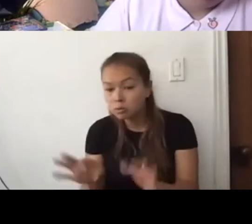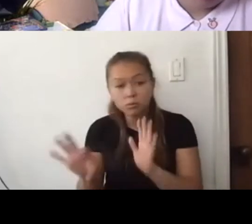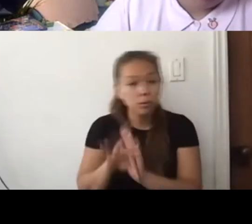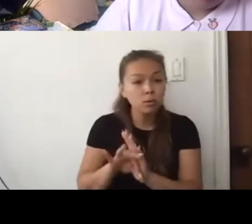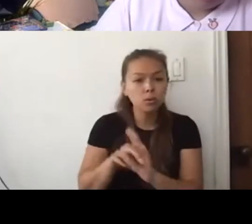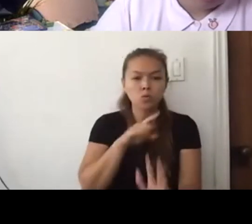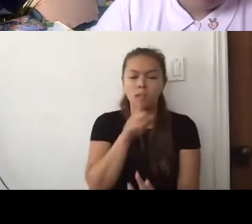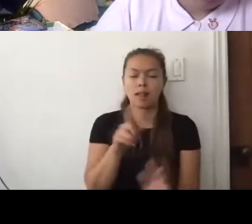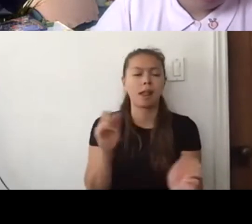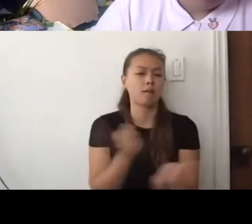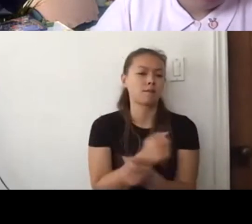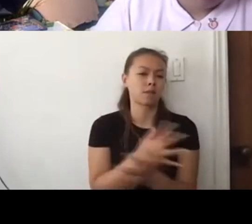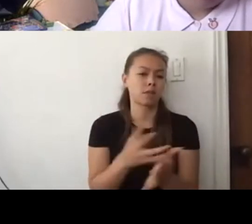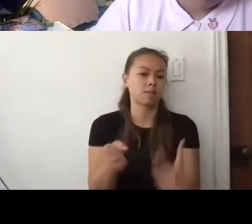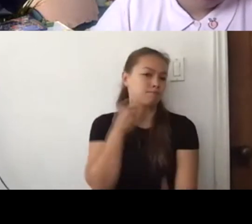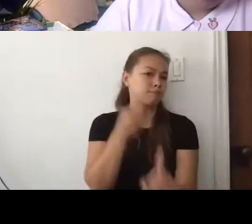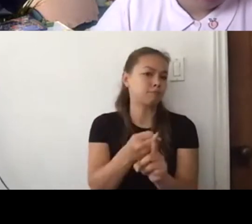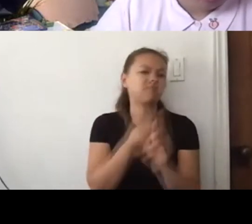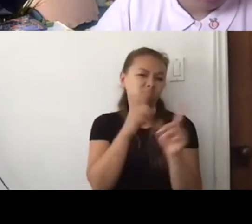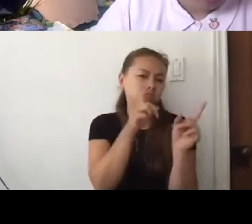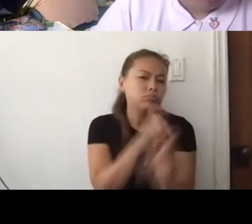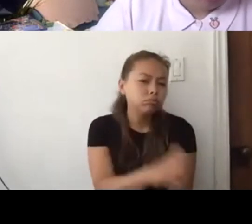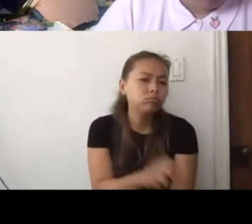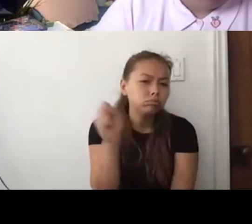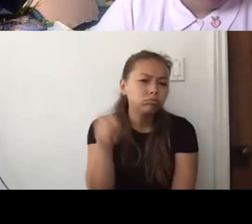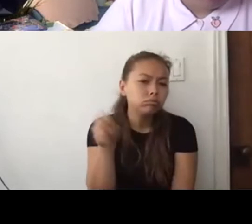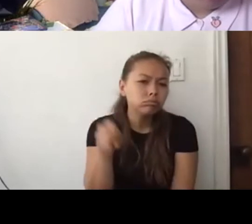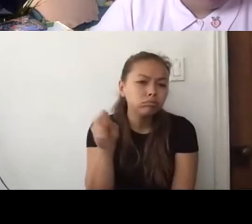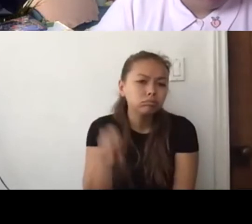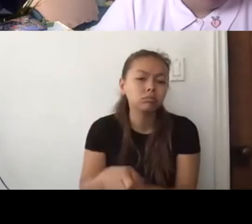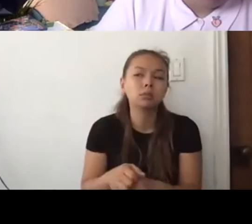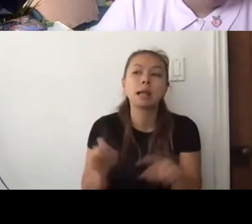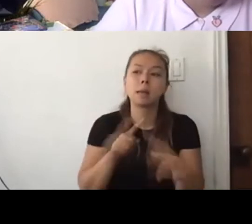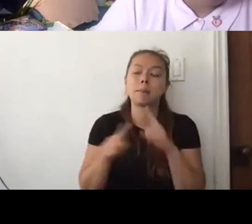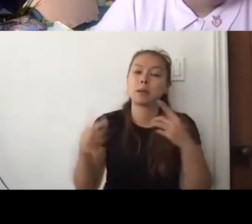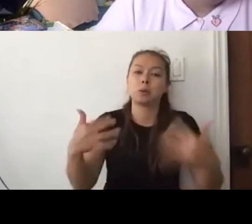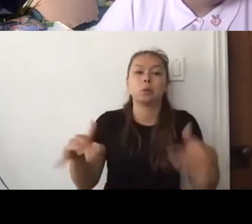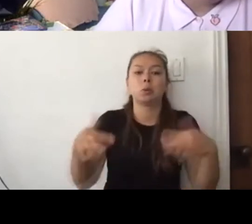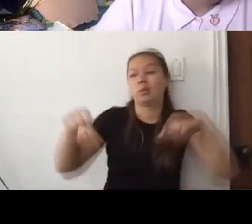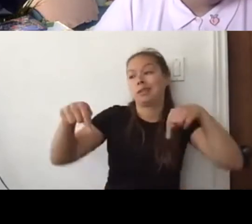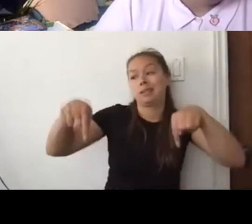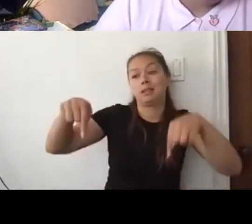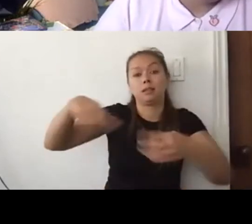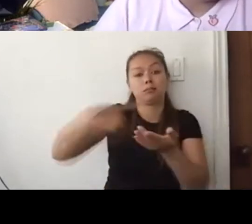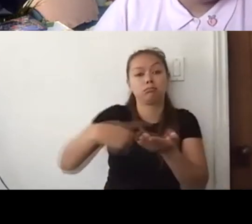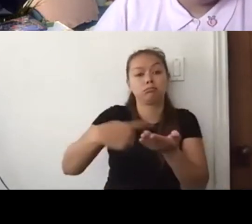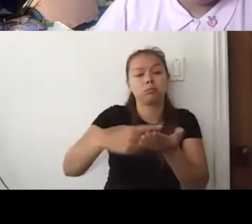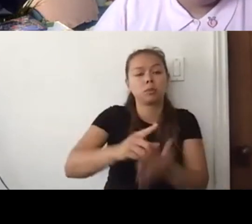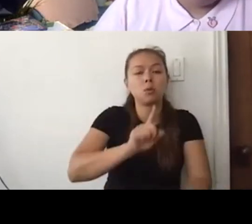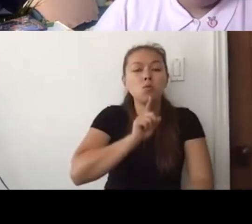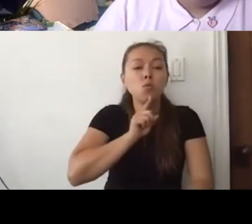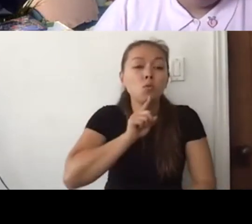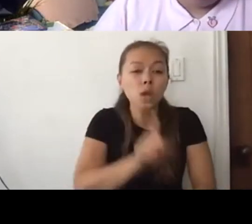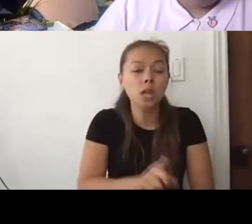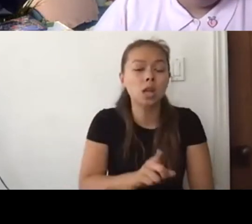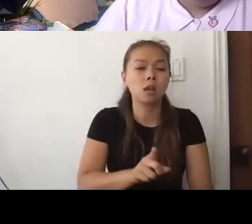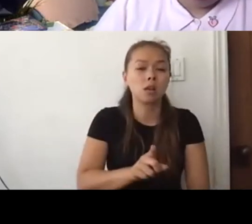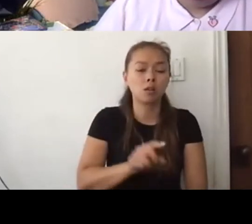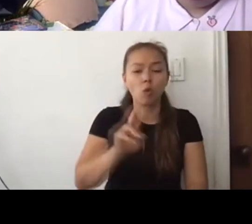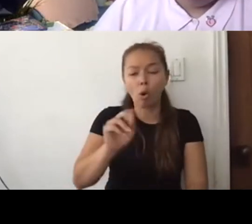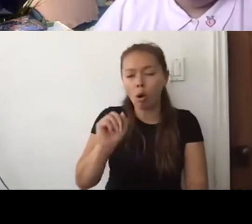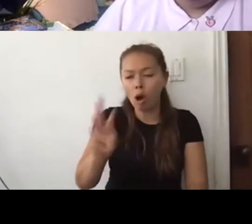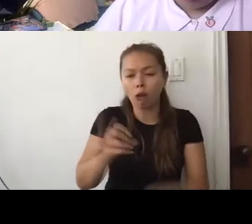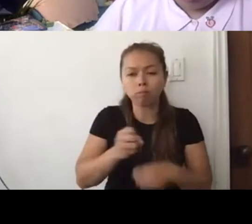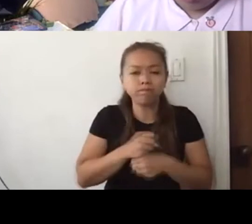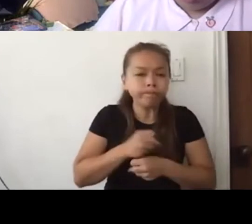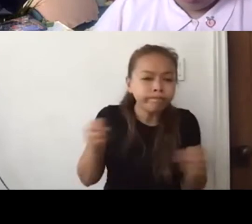such a complex matter. But I think it is these authentic discussions from the heart and from our experiences that really drive